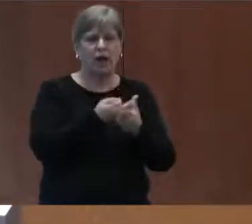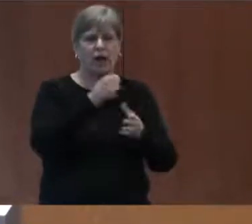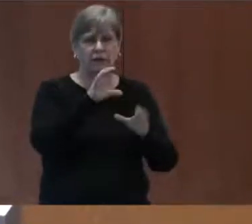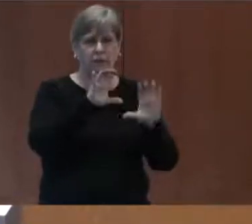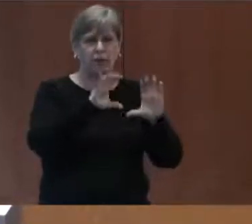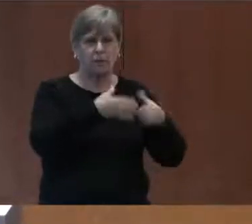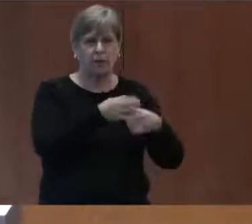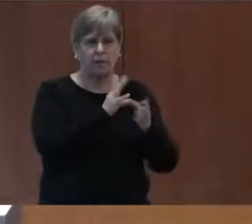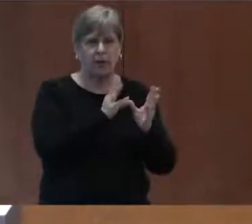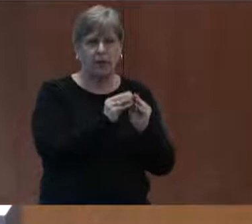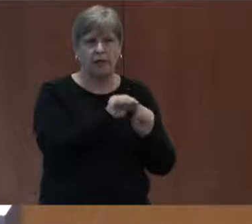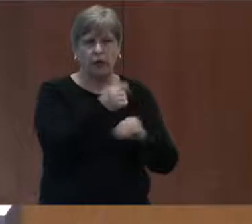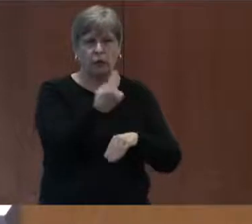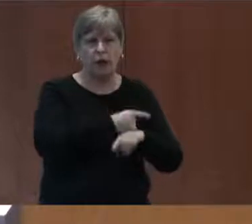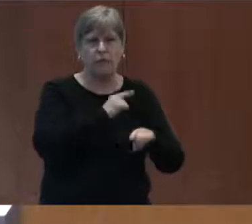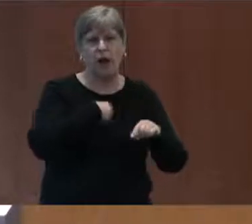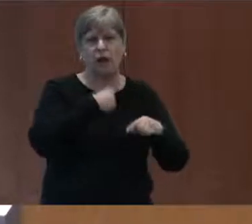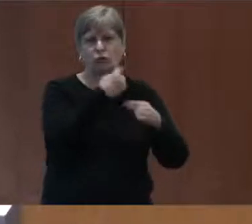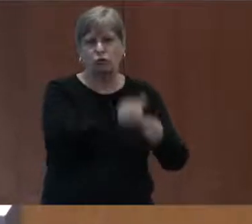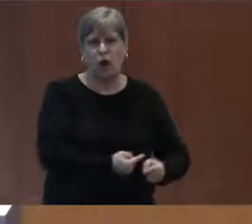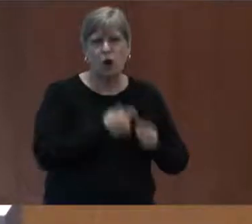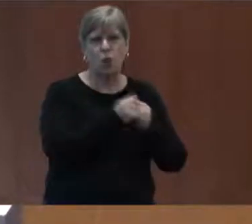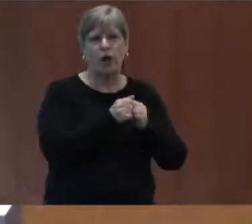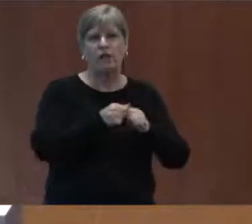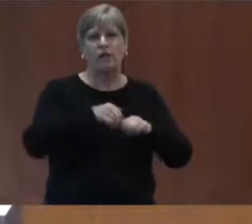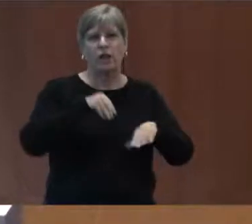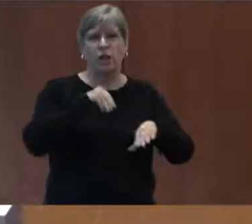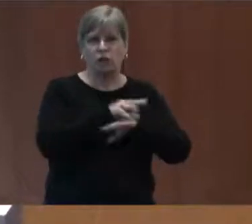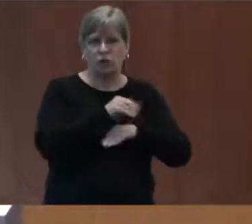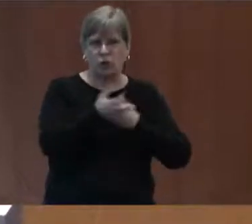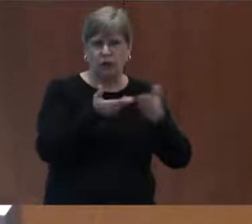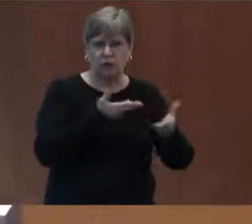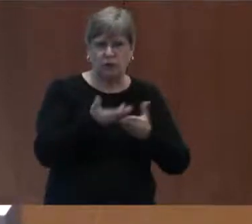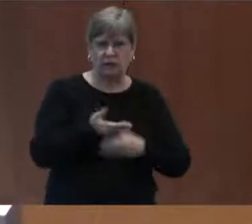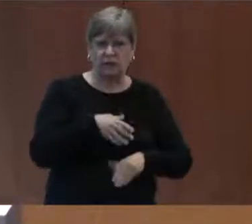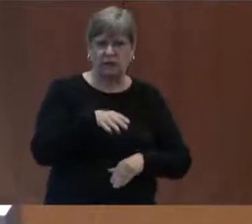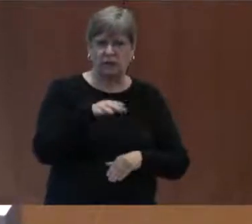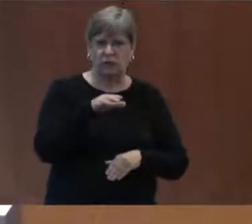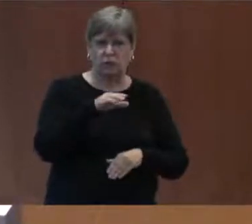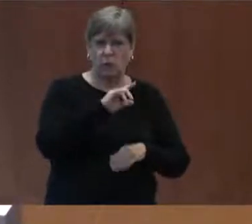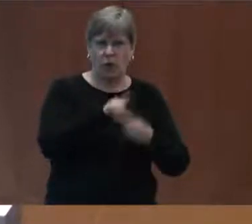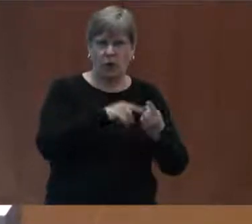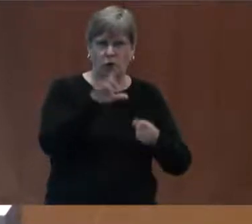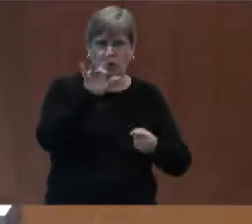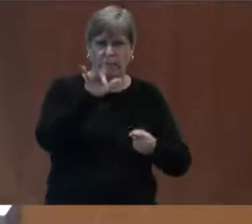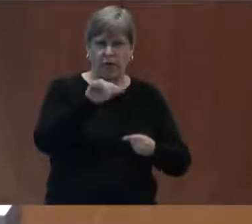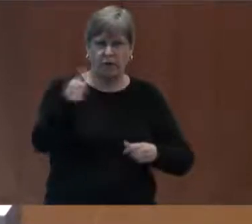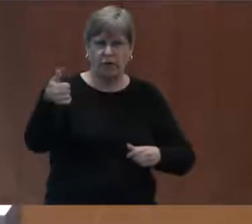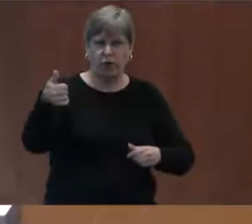but I struggle with the consulting services. There's, 25 other